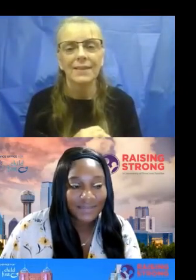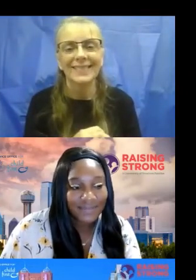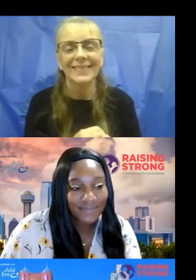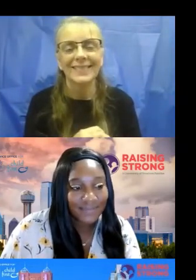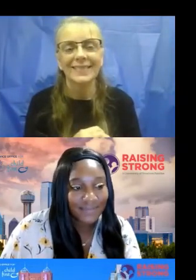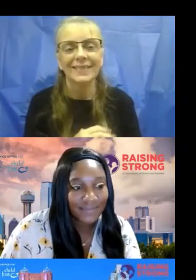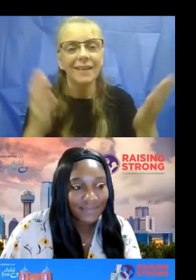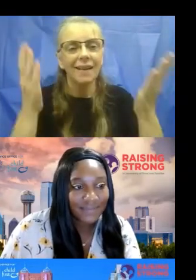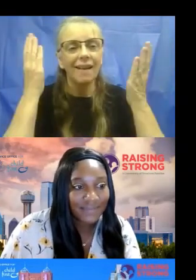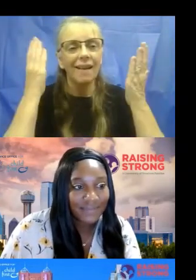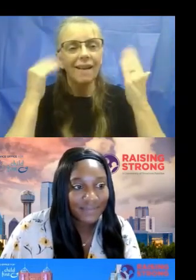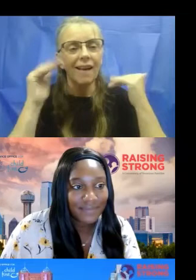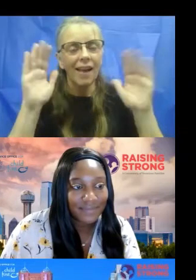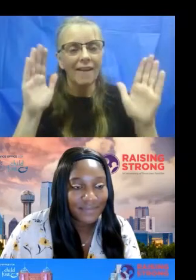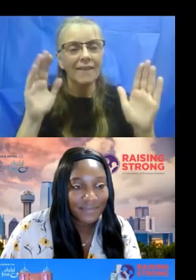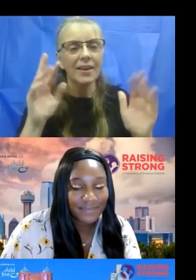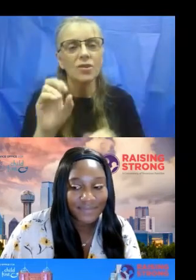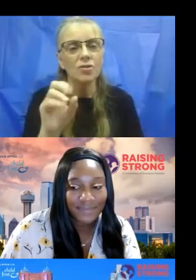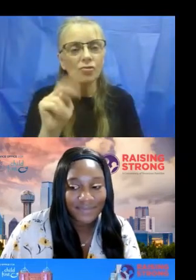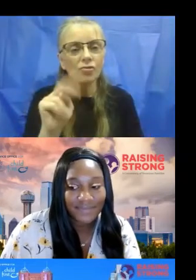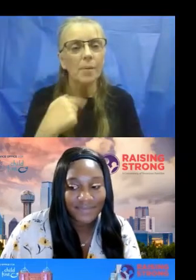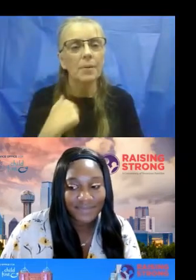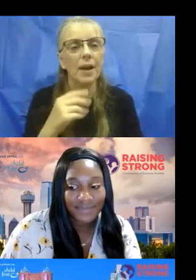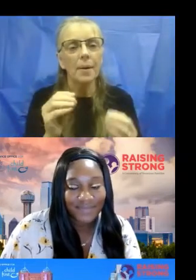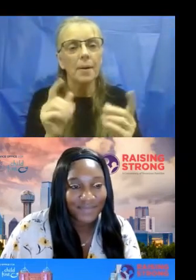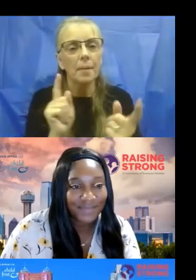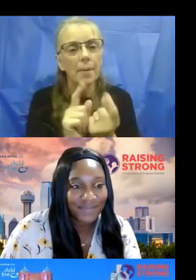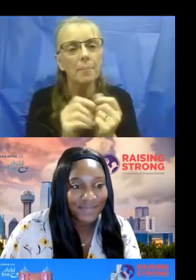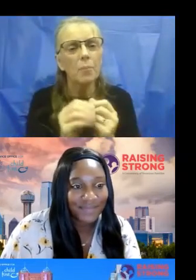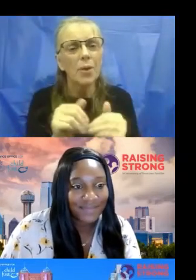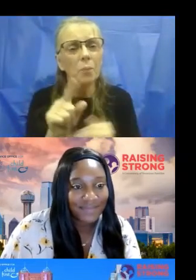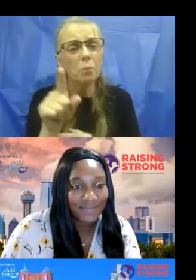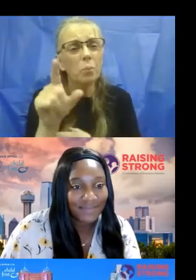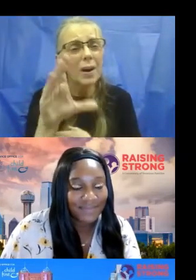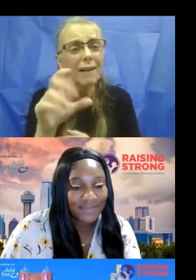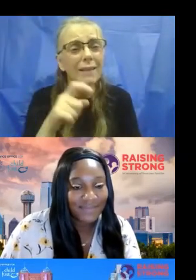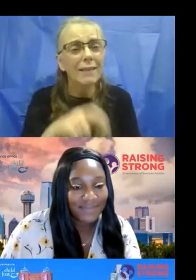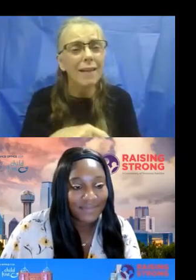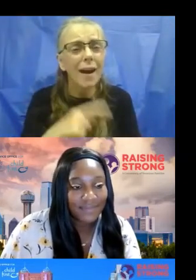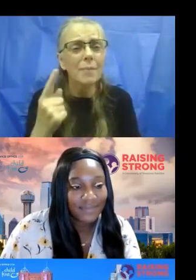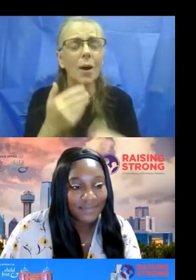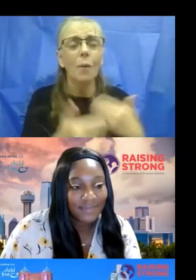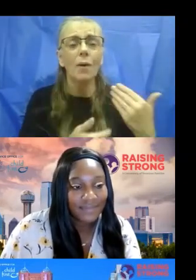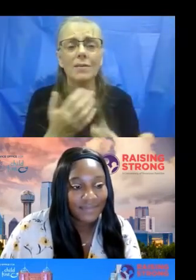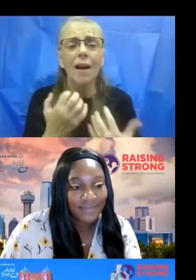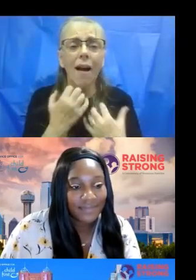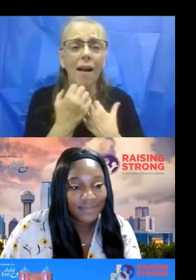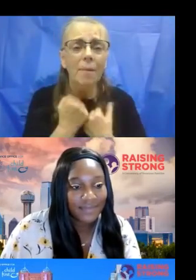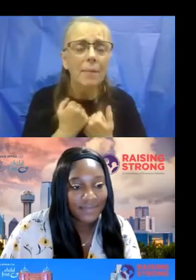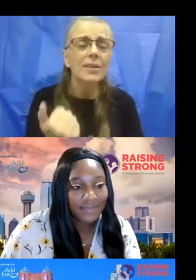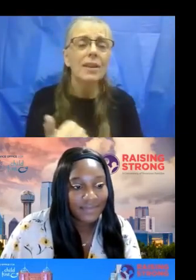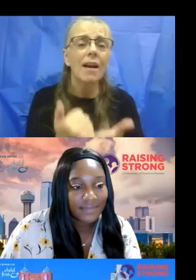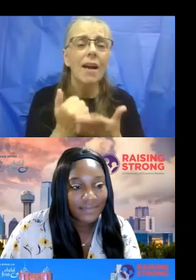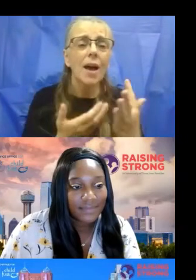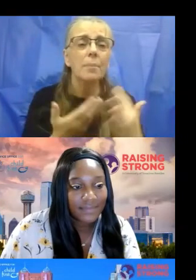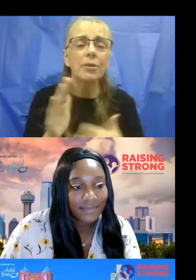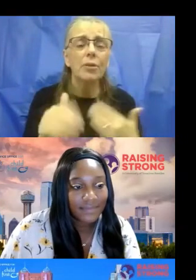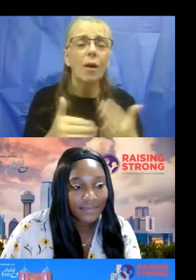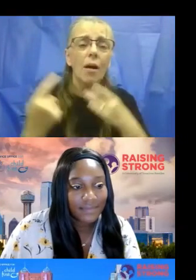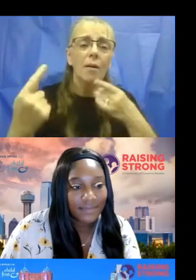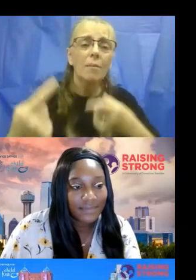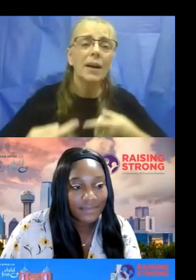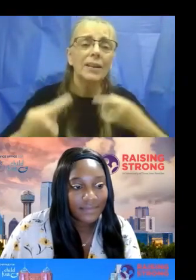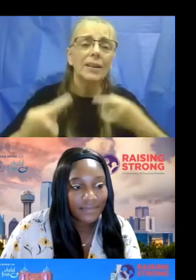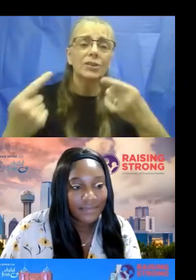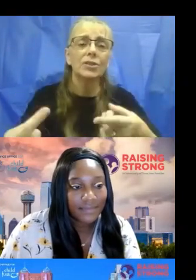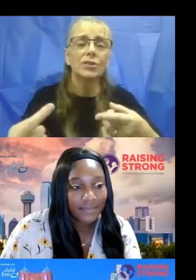Heaven, Robin and I met more than 100 times. She was always kind and compassionate and helped me through all my struggles.